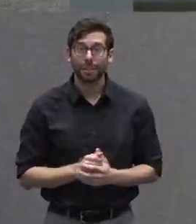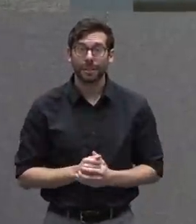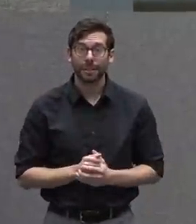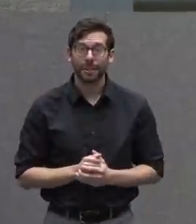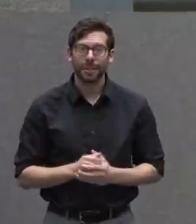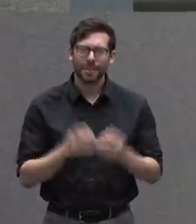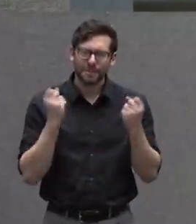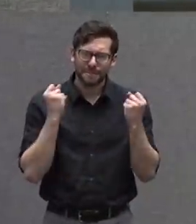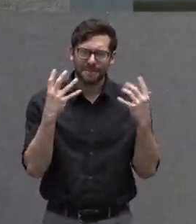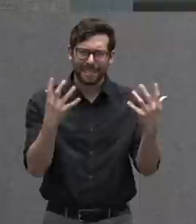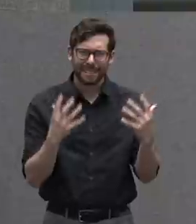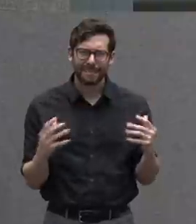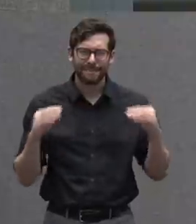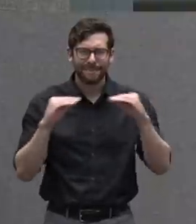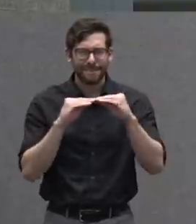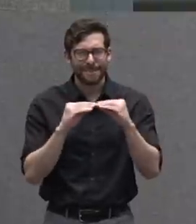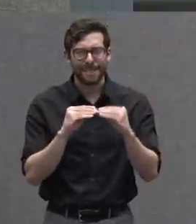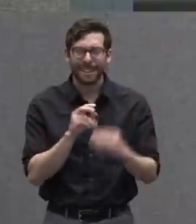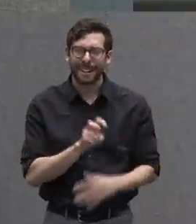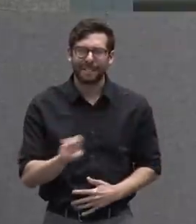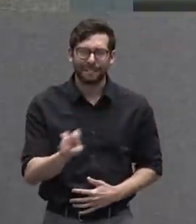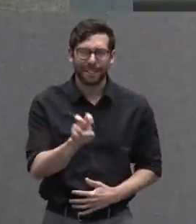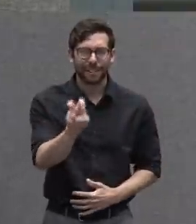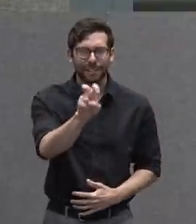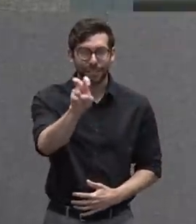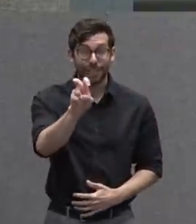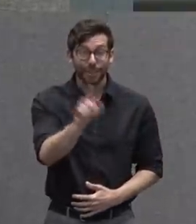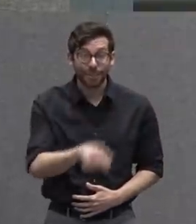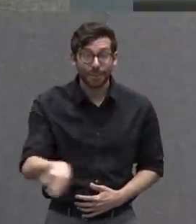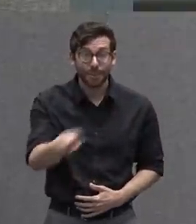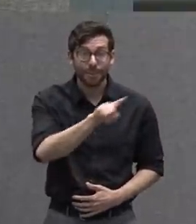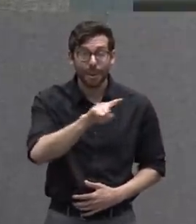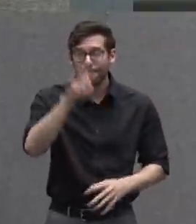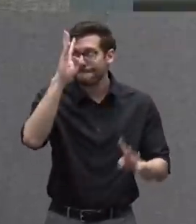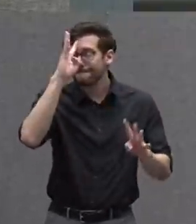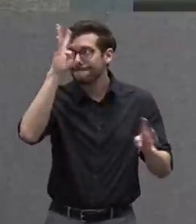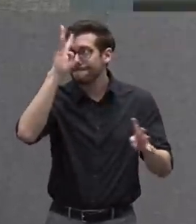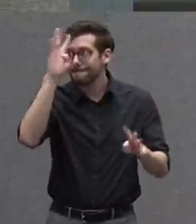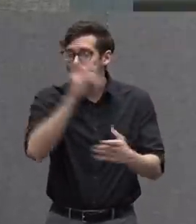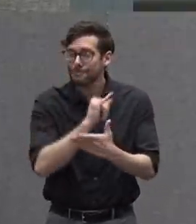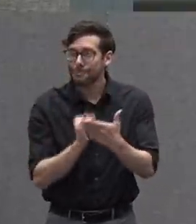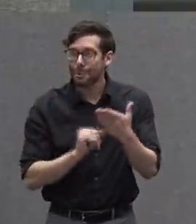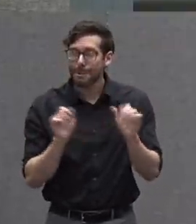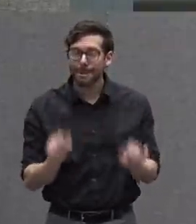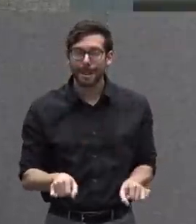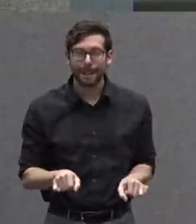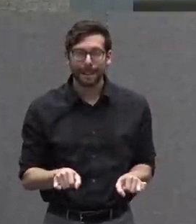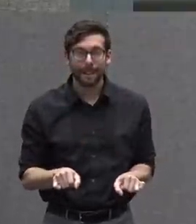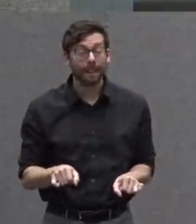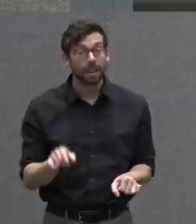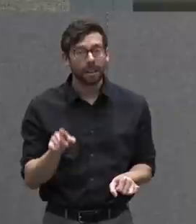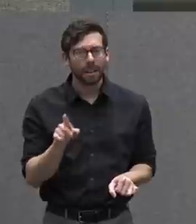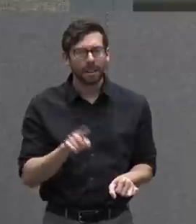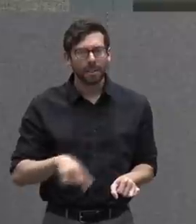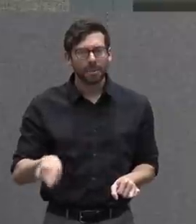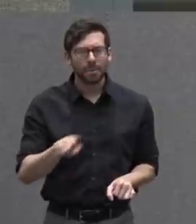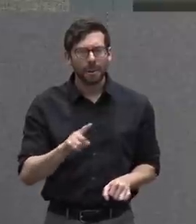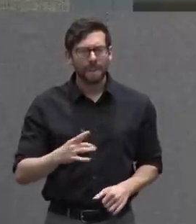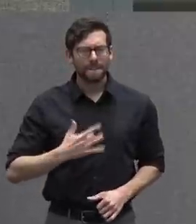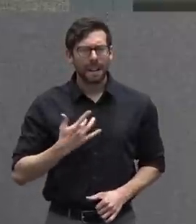more adventures for you to think about drawing. What did that make you feel, that